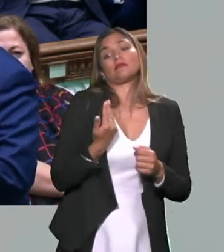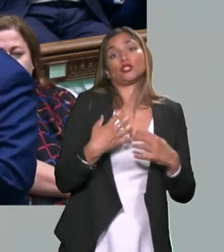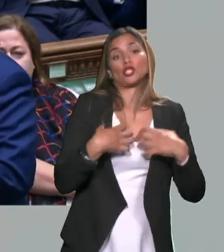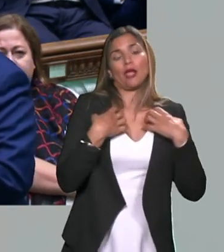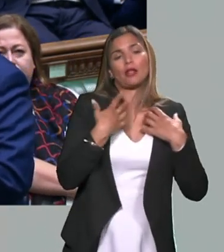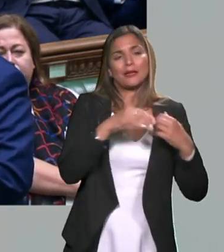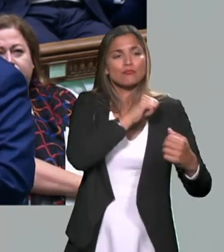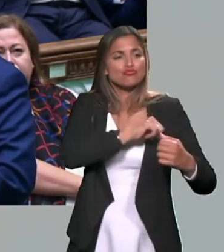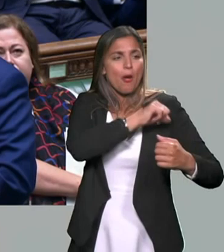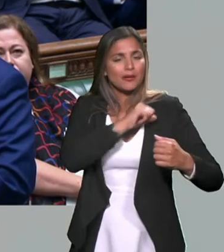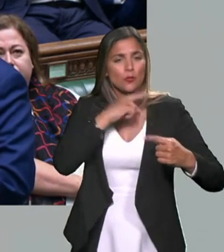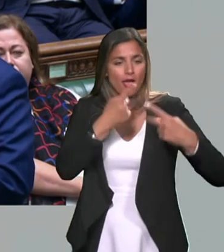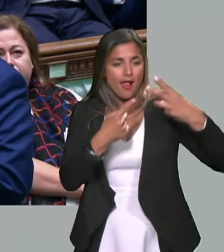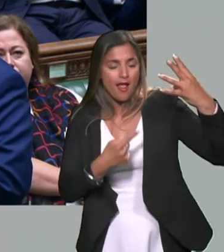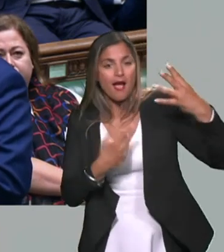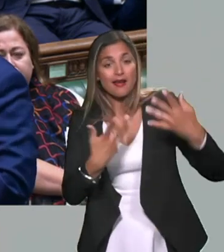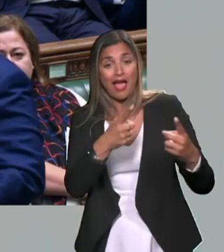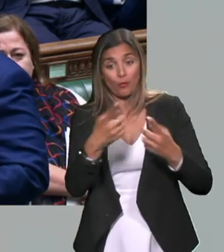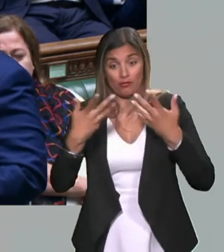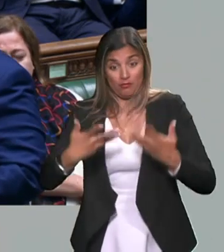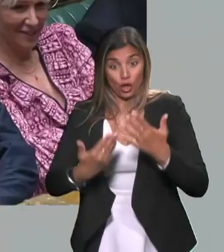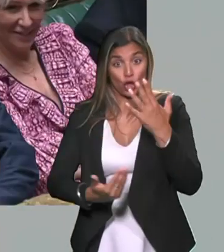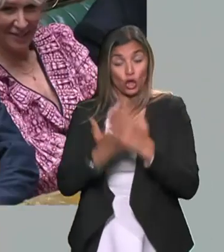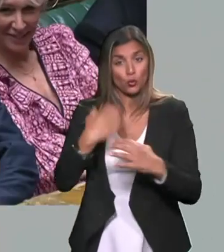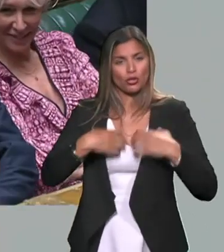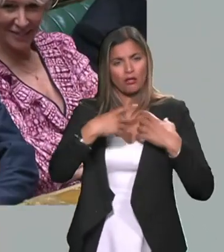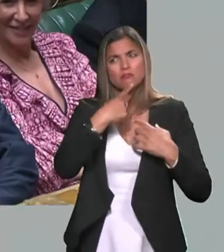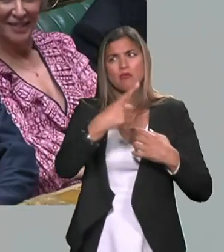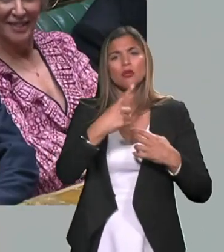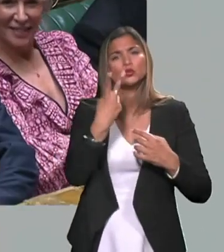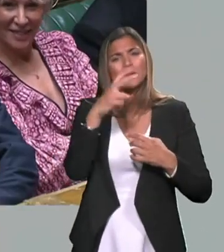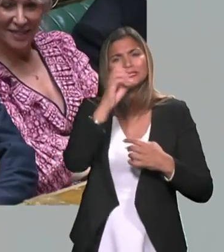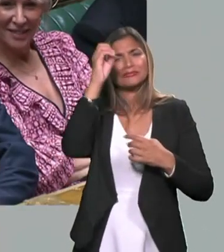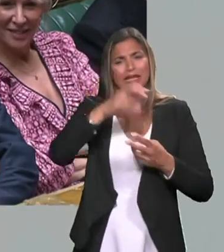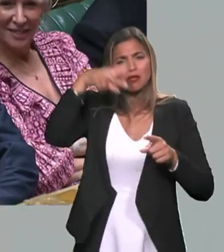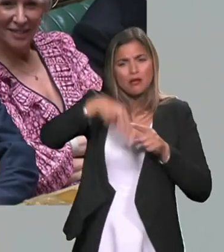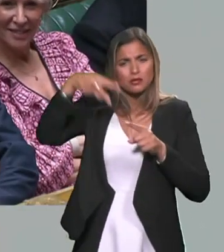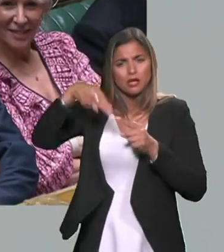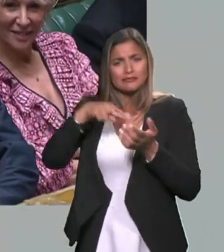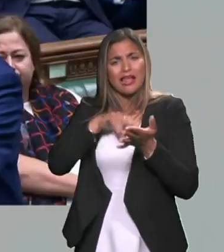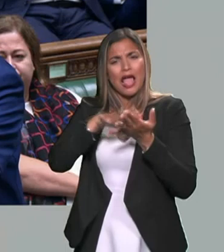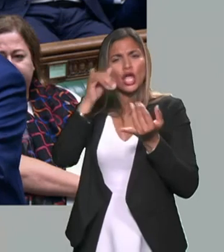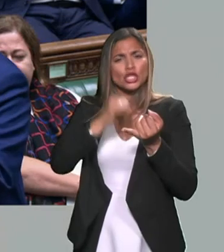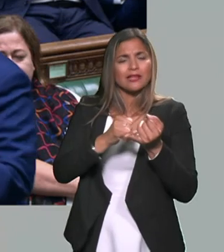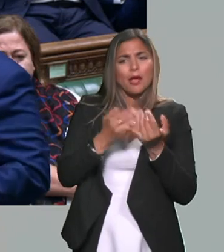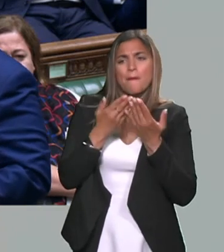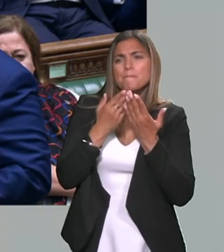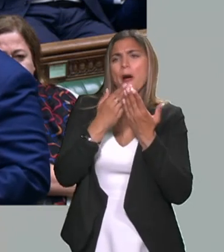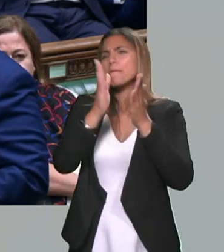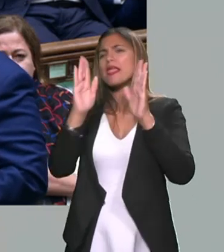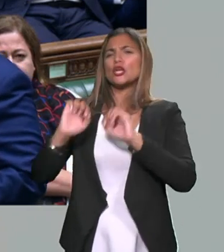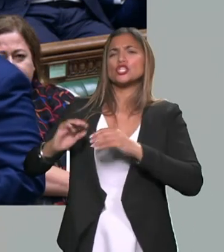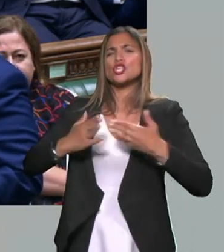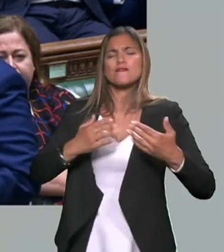is threatening 20% cuts to the NHS and public services. And they're all trying to outdo each other on an